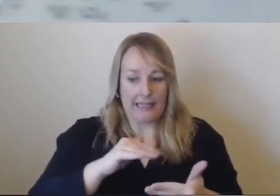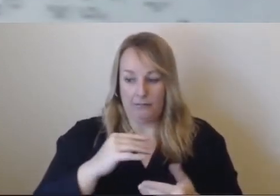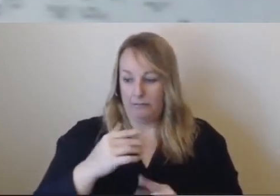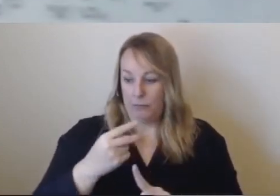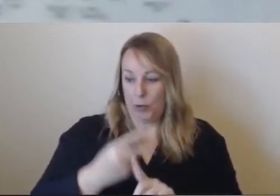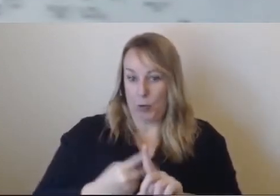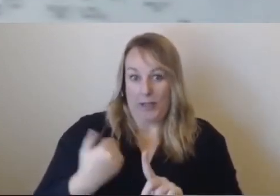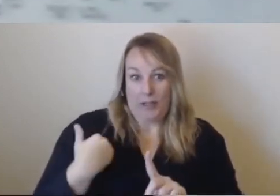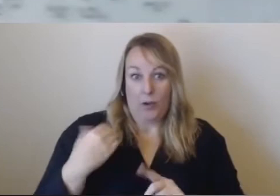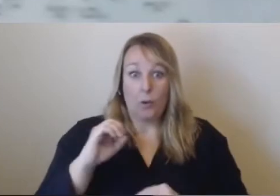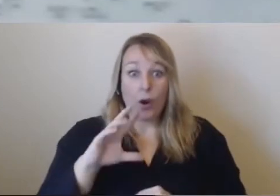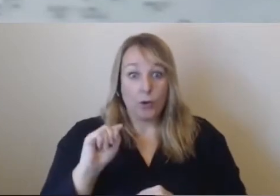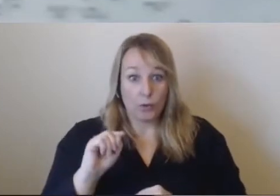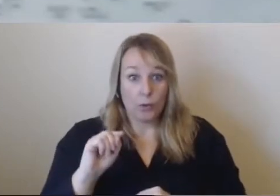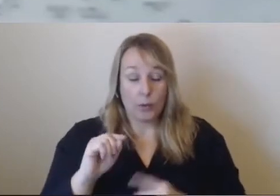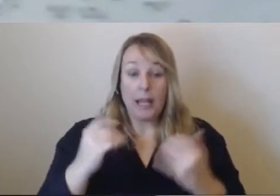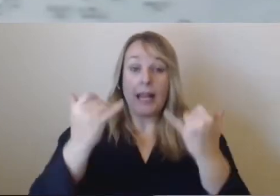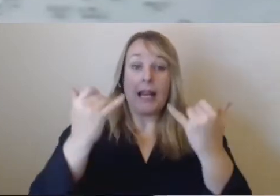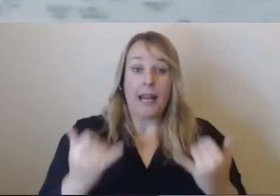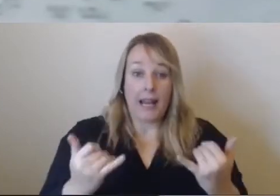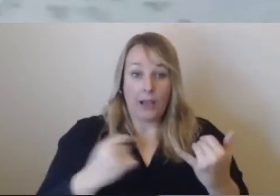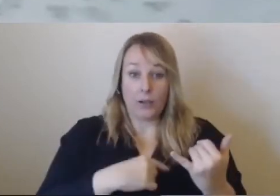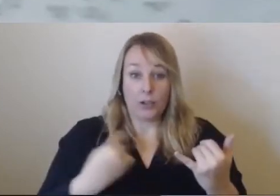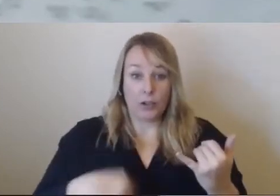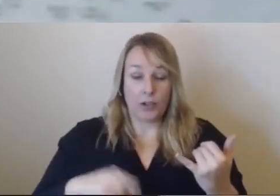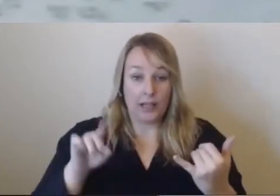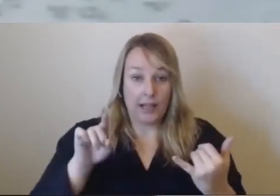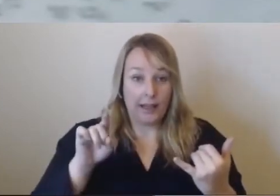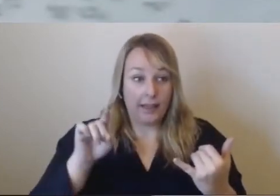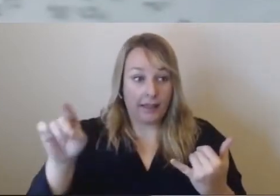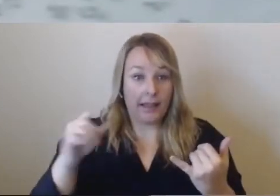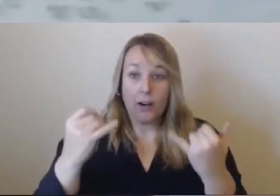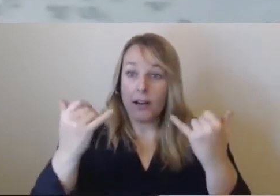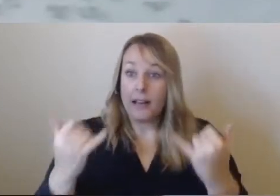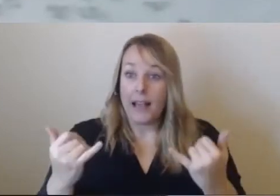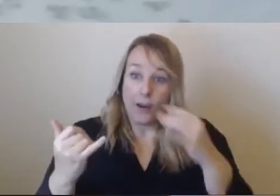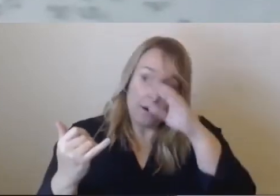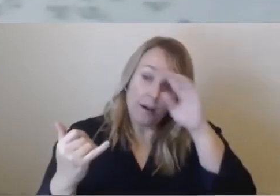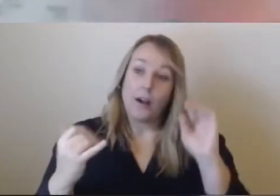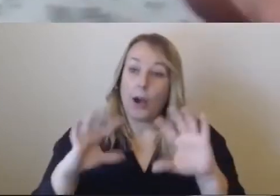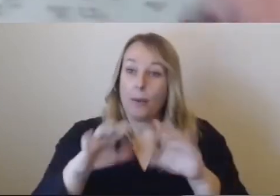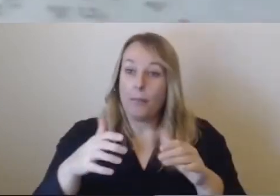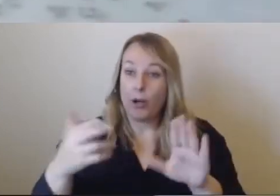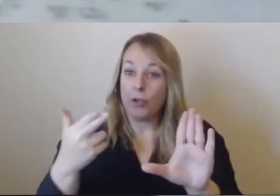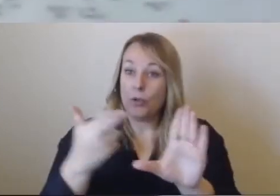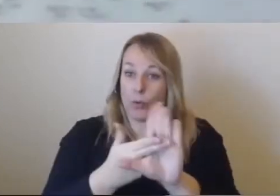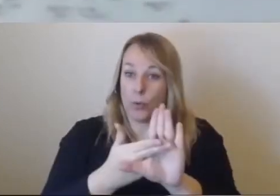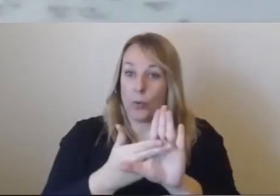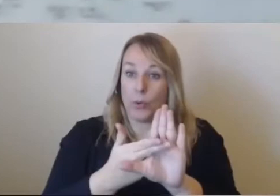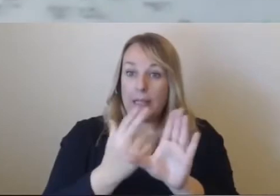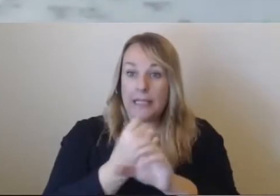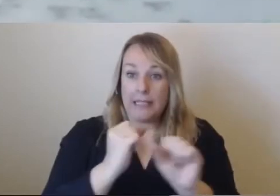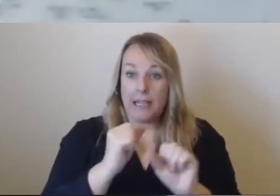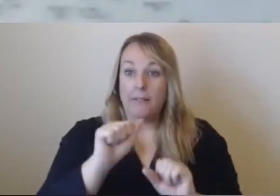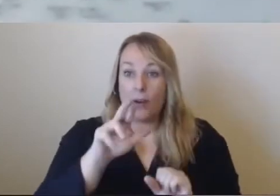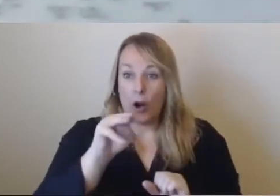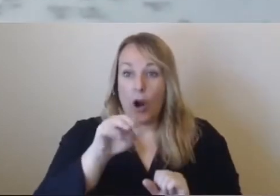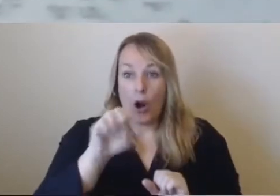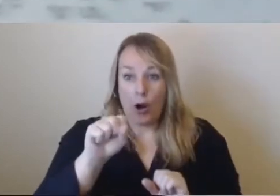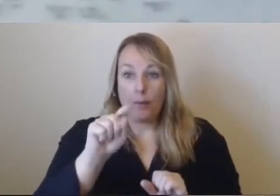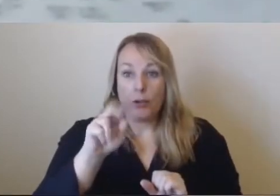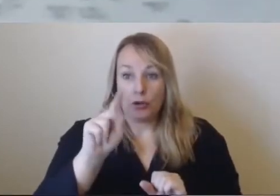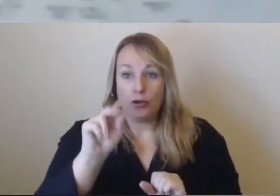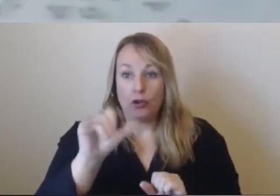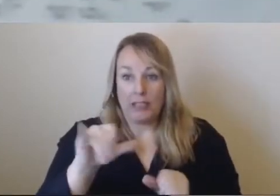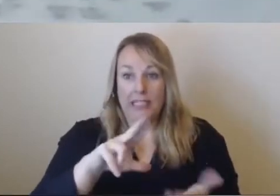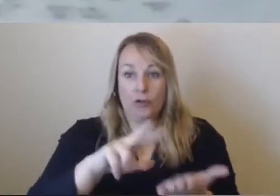ago, China is now a state party to the Arms Trade Treaty, which is, you know, your classic multilateral